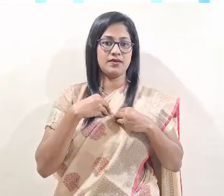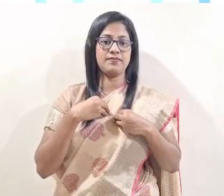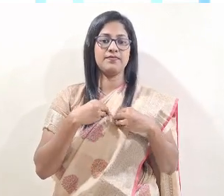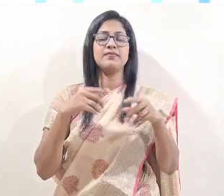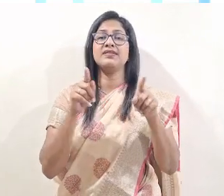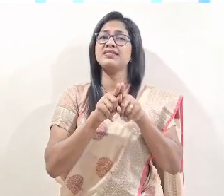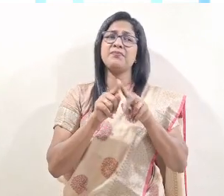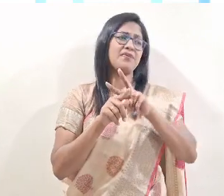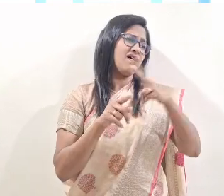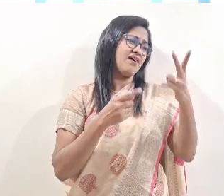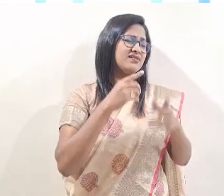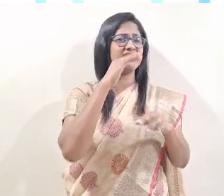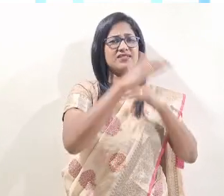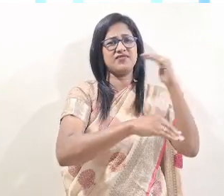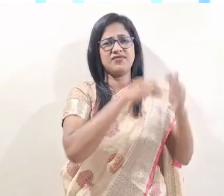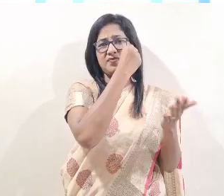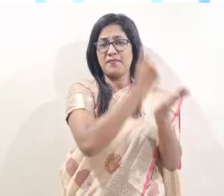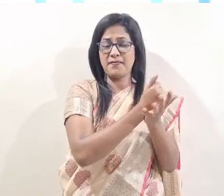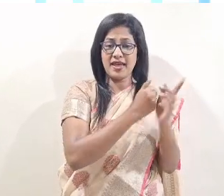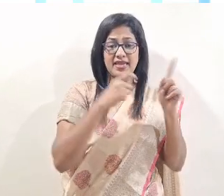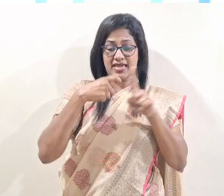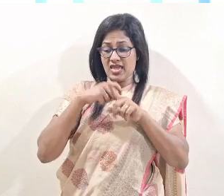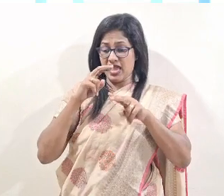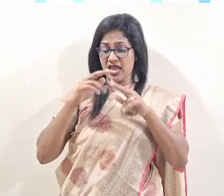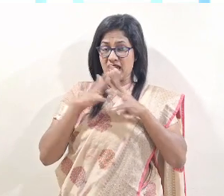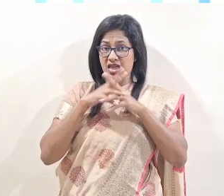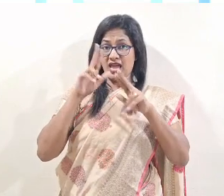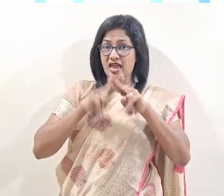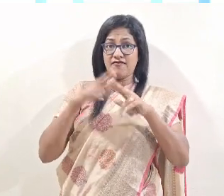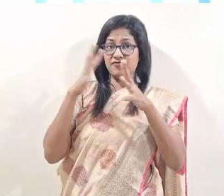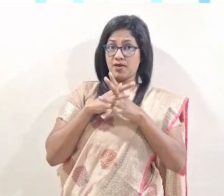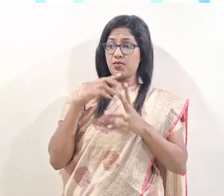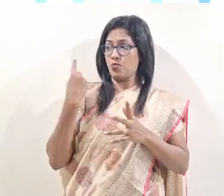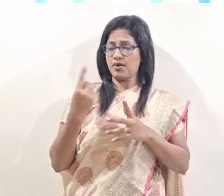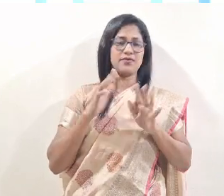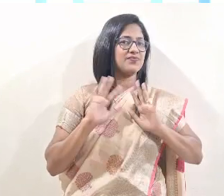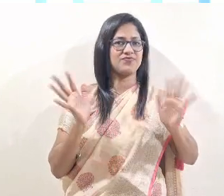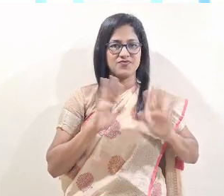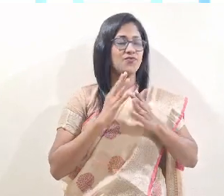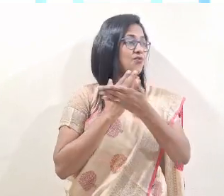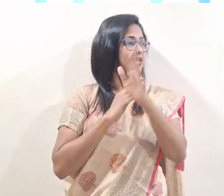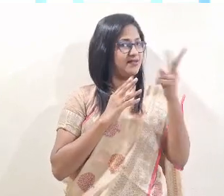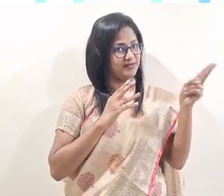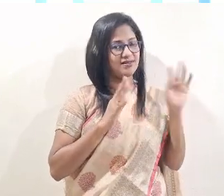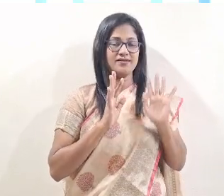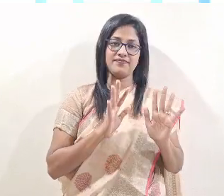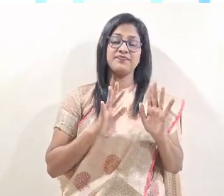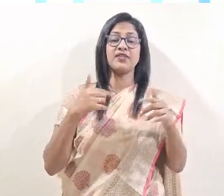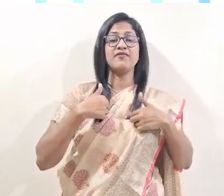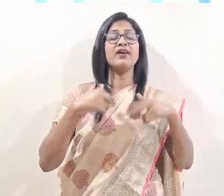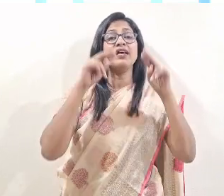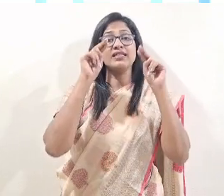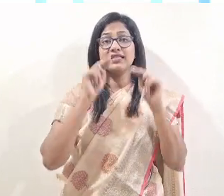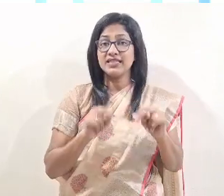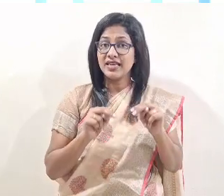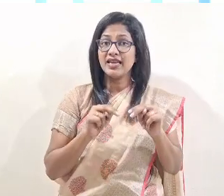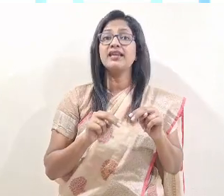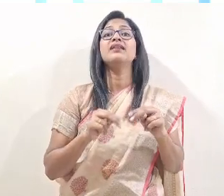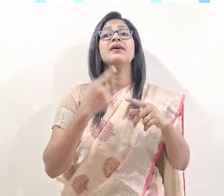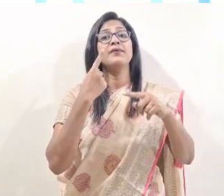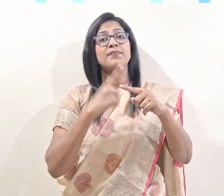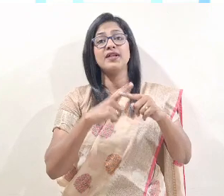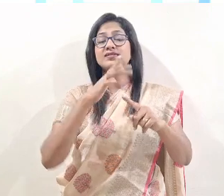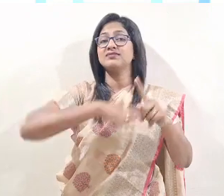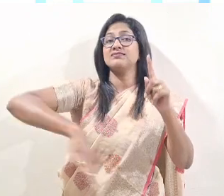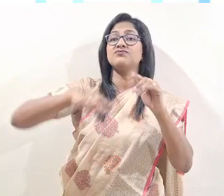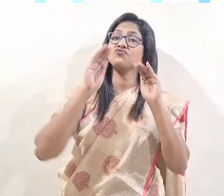like other development banks. So it's not only KfW, of course. We require and we support climate